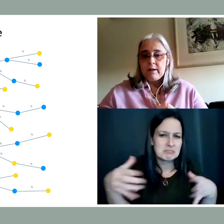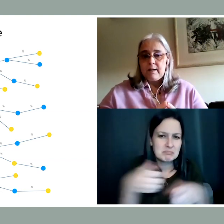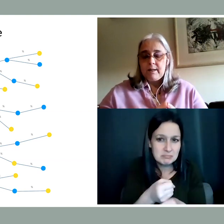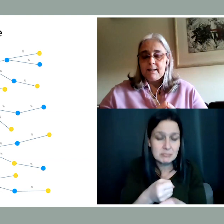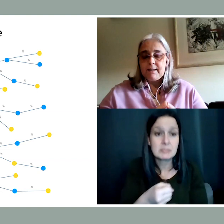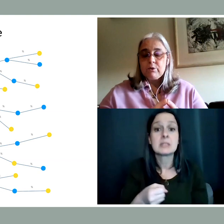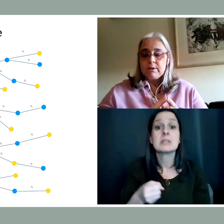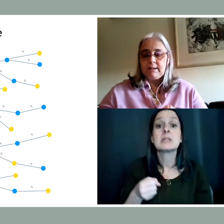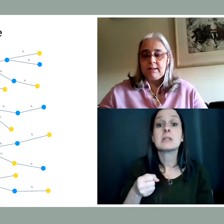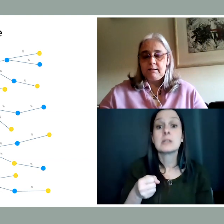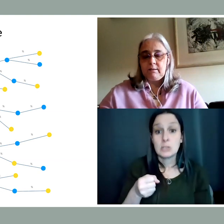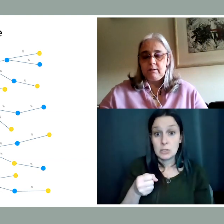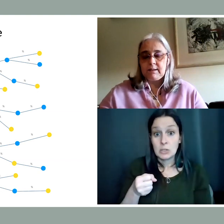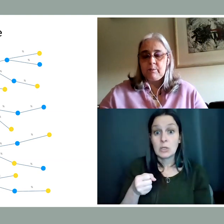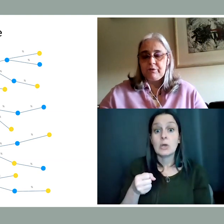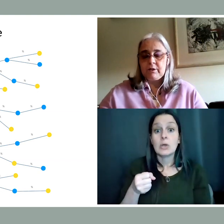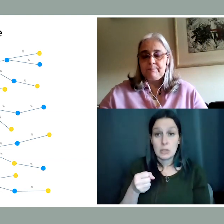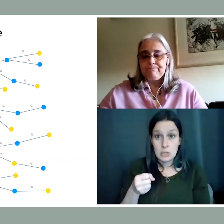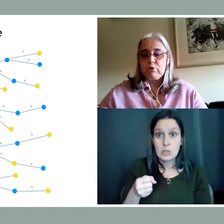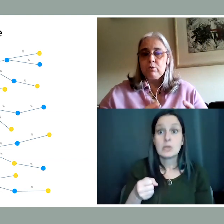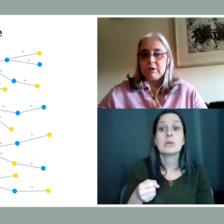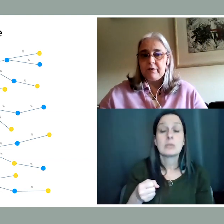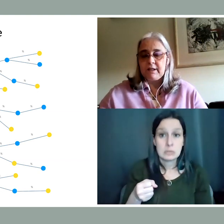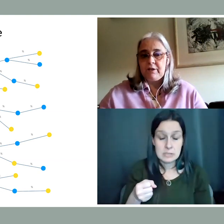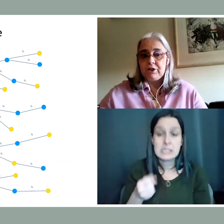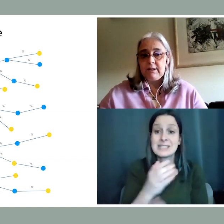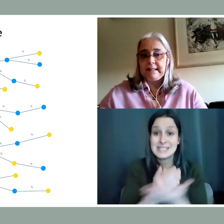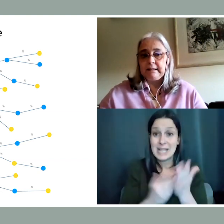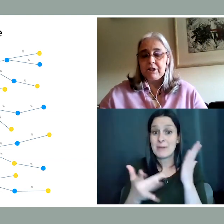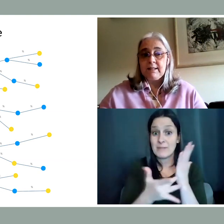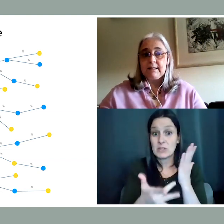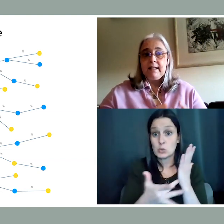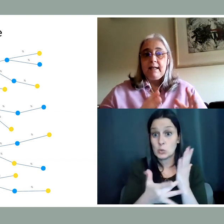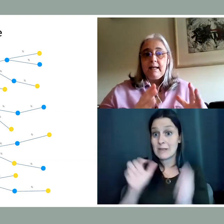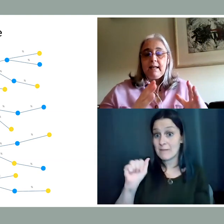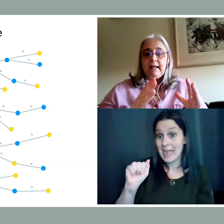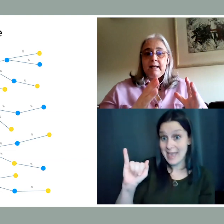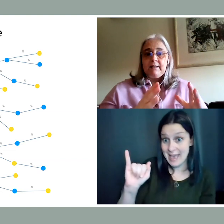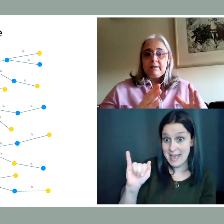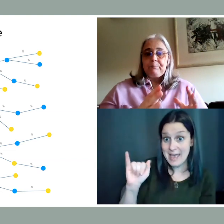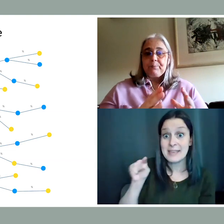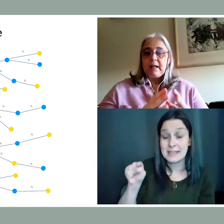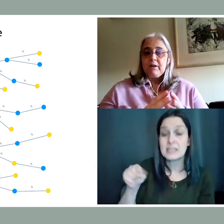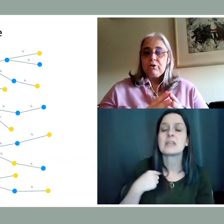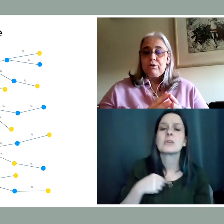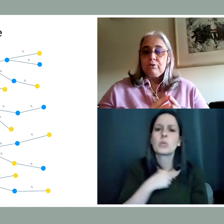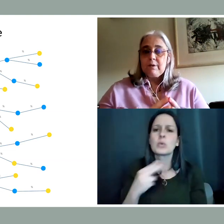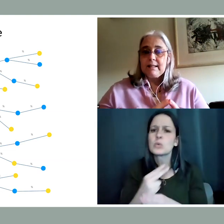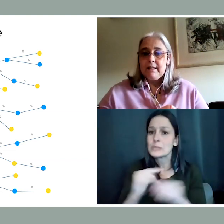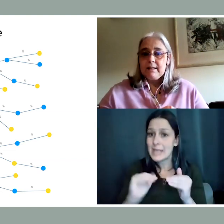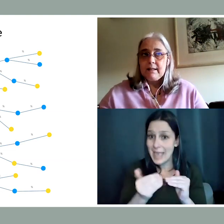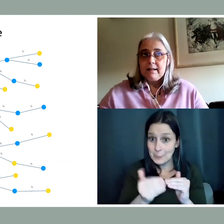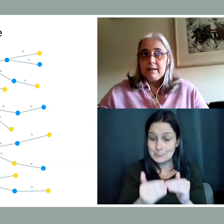where we are using this, some of the tools of artificial intelligence is